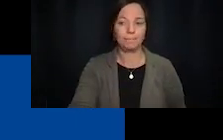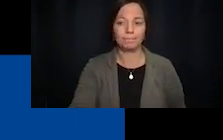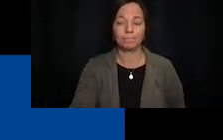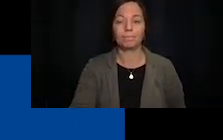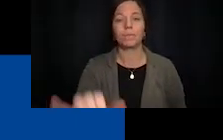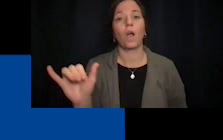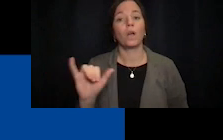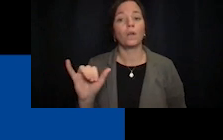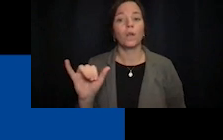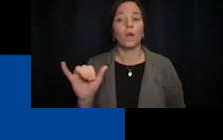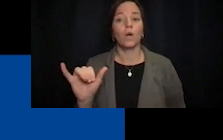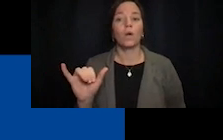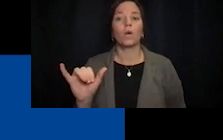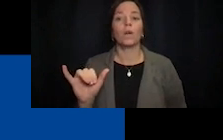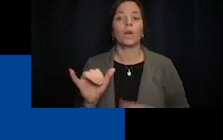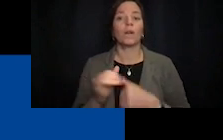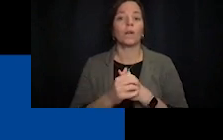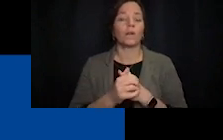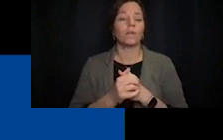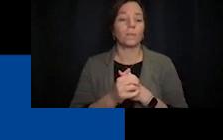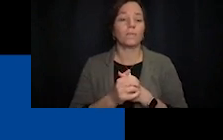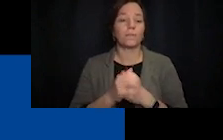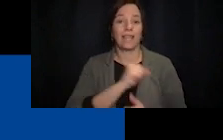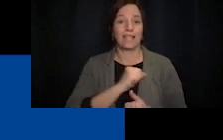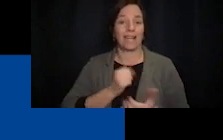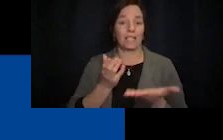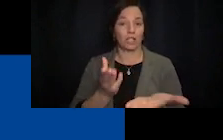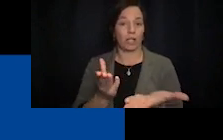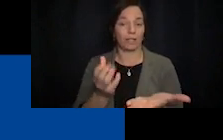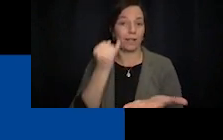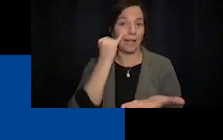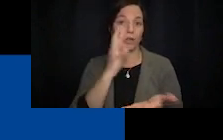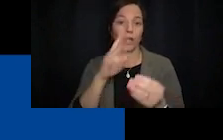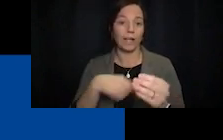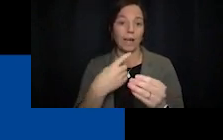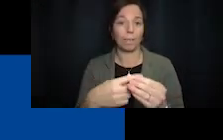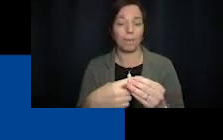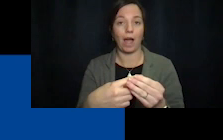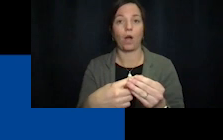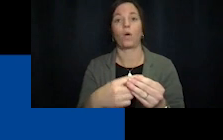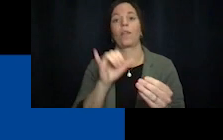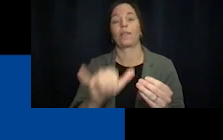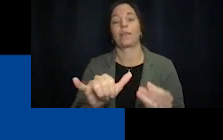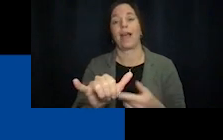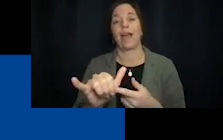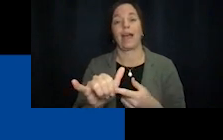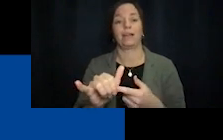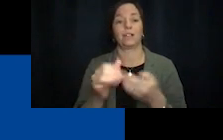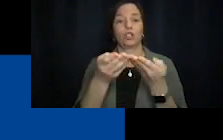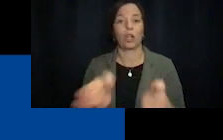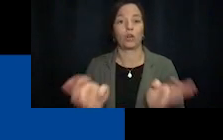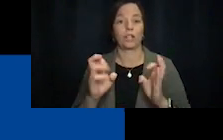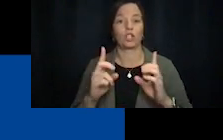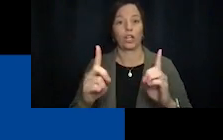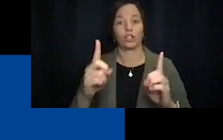the same time, the Senate suggested that if we're talking about the composition of general education frameworks for transfer, let's